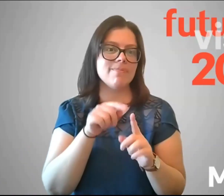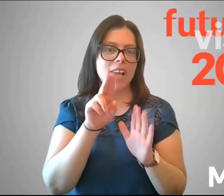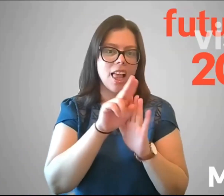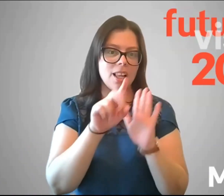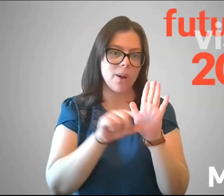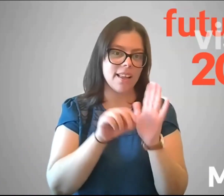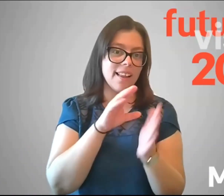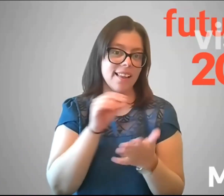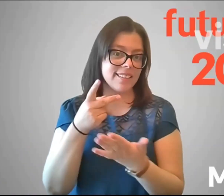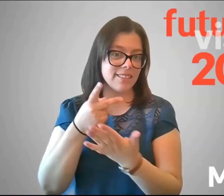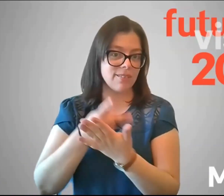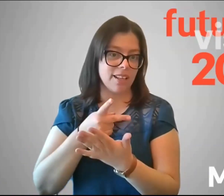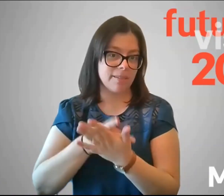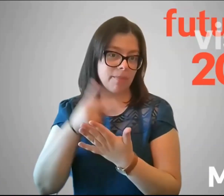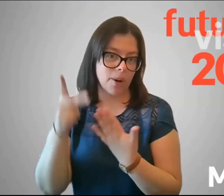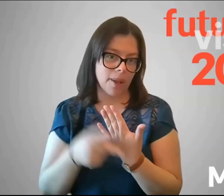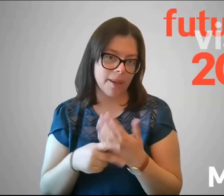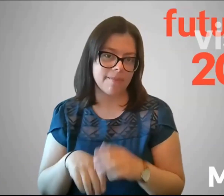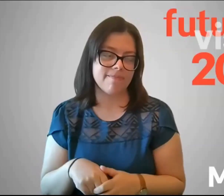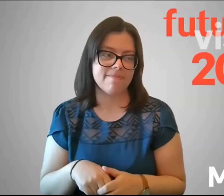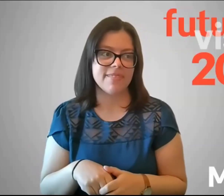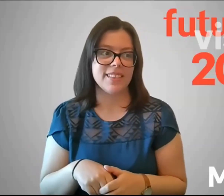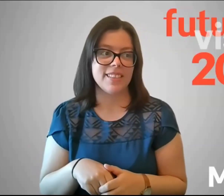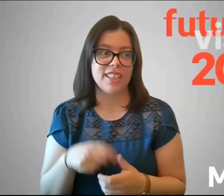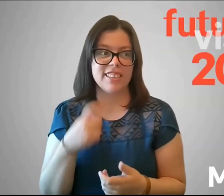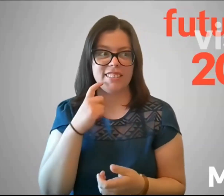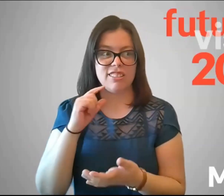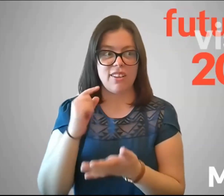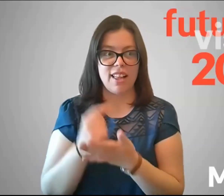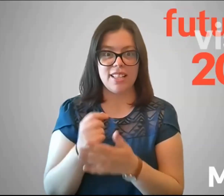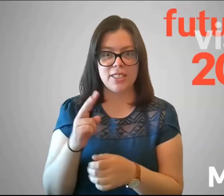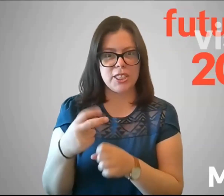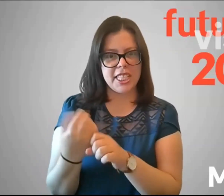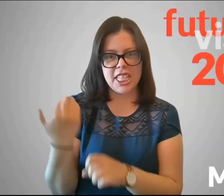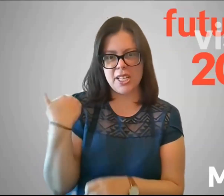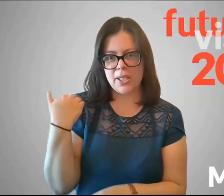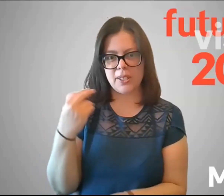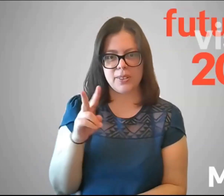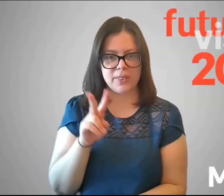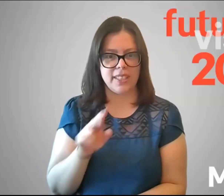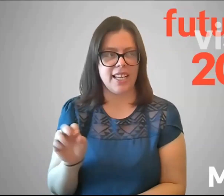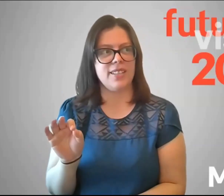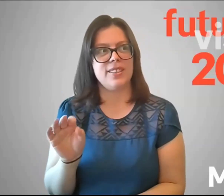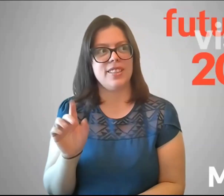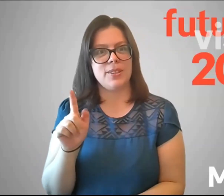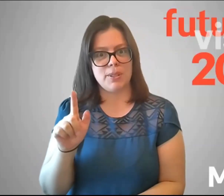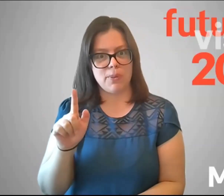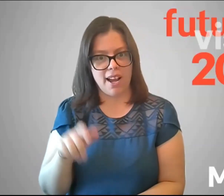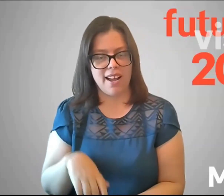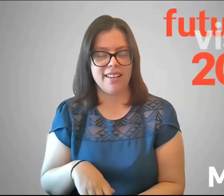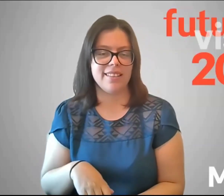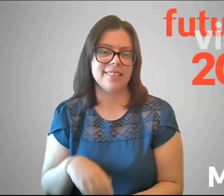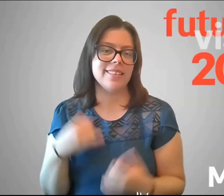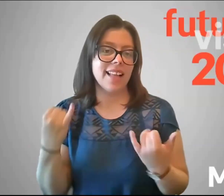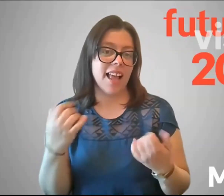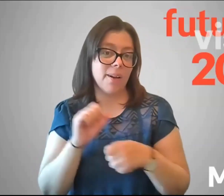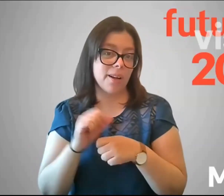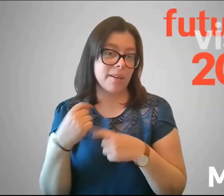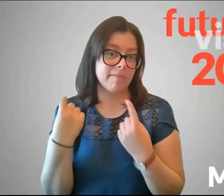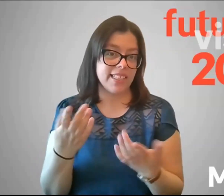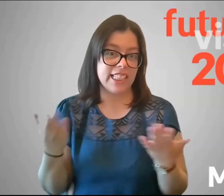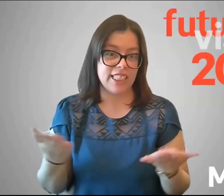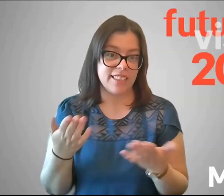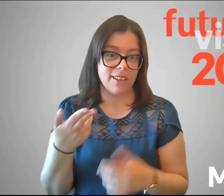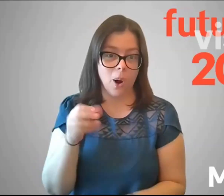graduated and went on to university, where I studied an undergraduate and graduate program. And that I